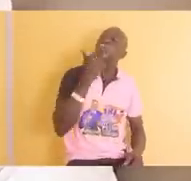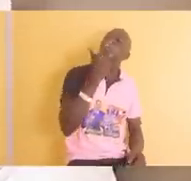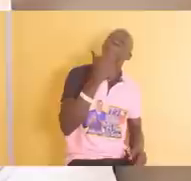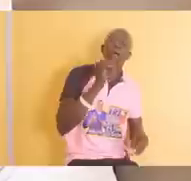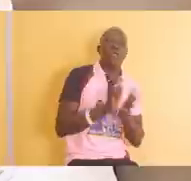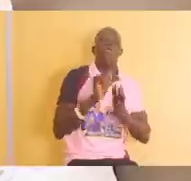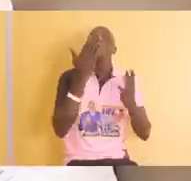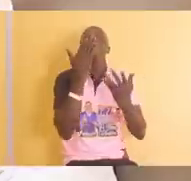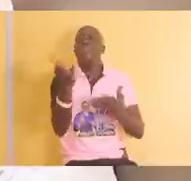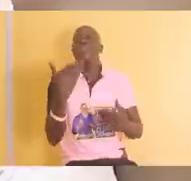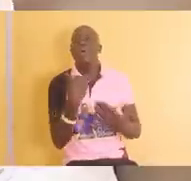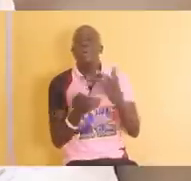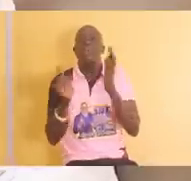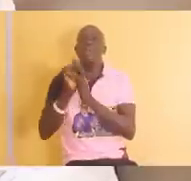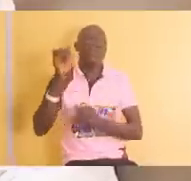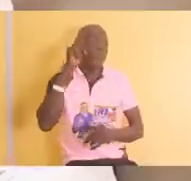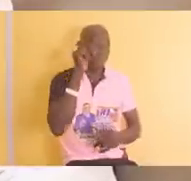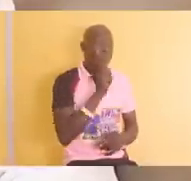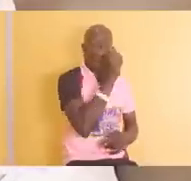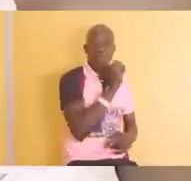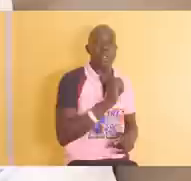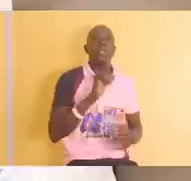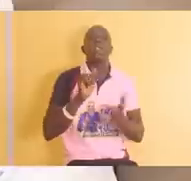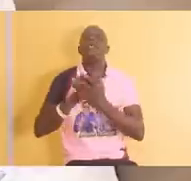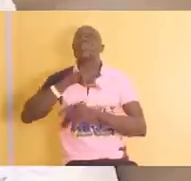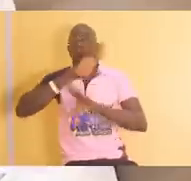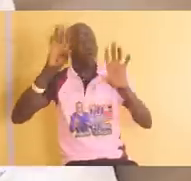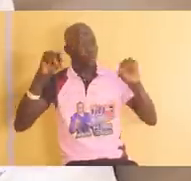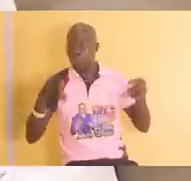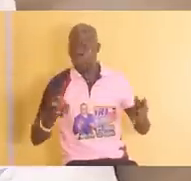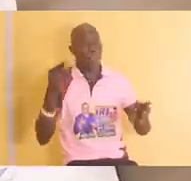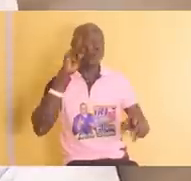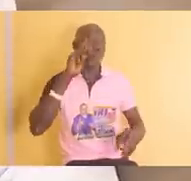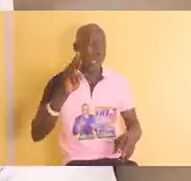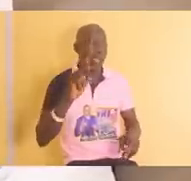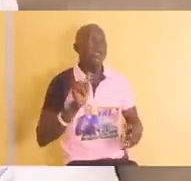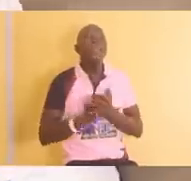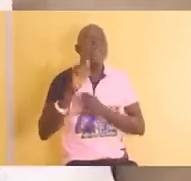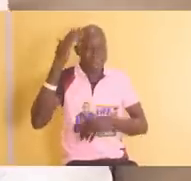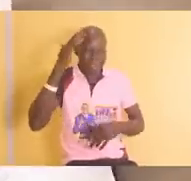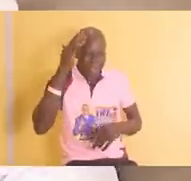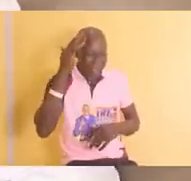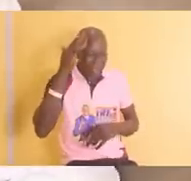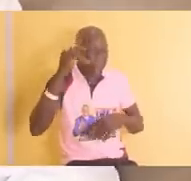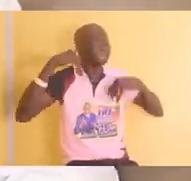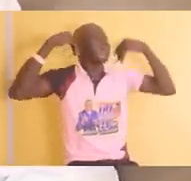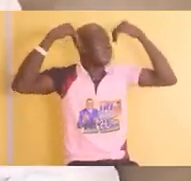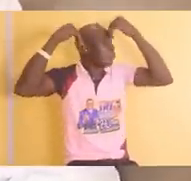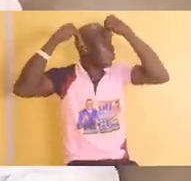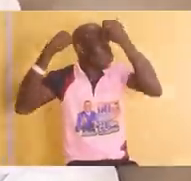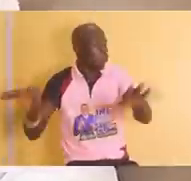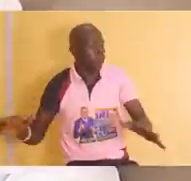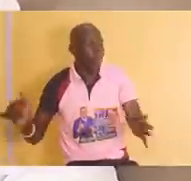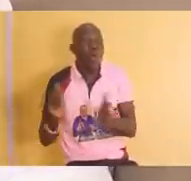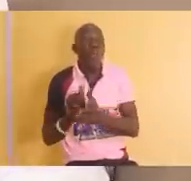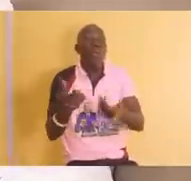ya beji I pray for mama sweet with my mouth en tani ko sona fun mo the one that said there is no way for her en to nkan ti ru ara e pe the one that you have undo on the rest